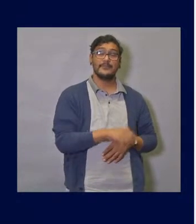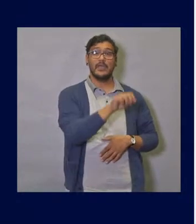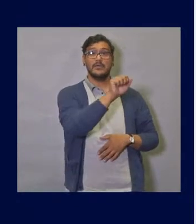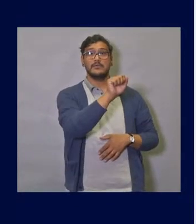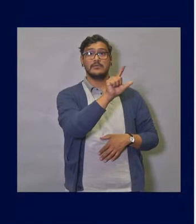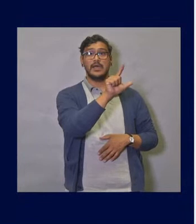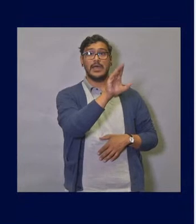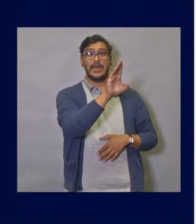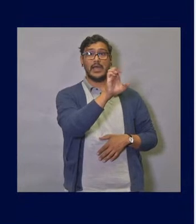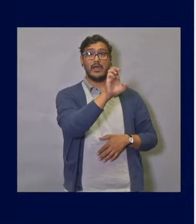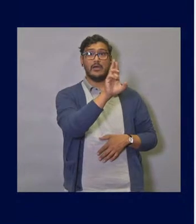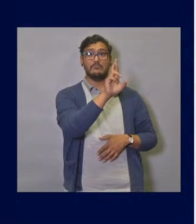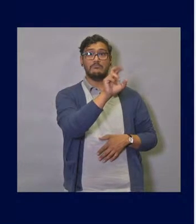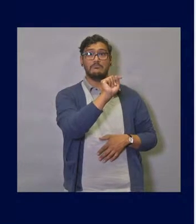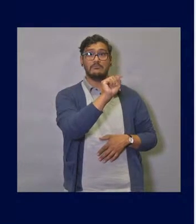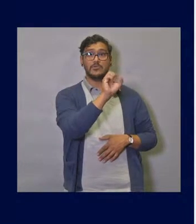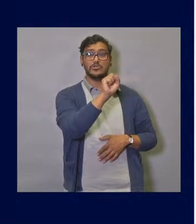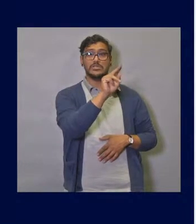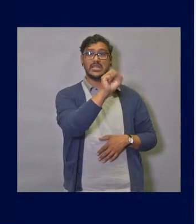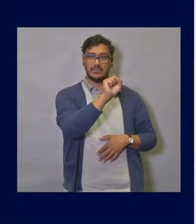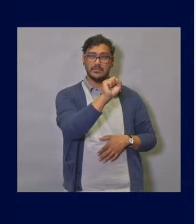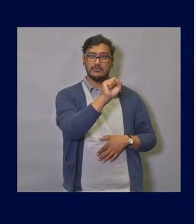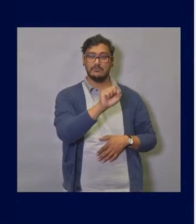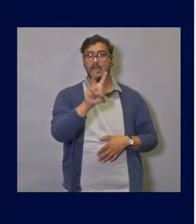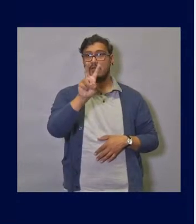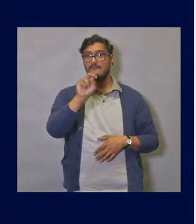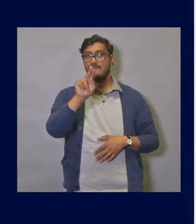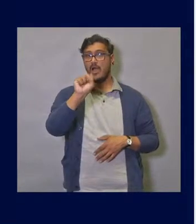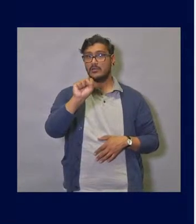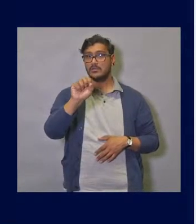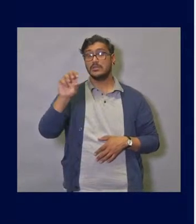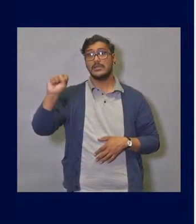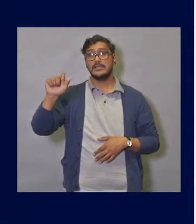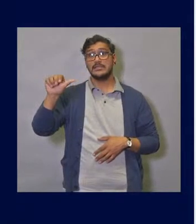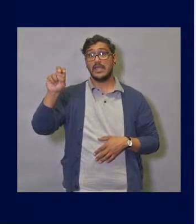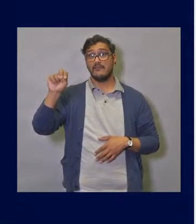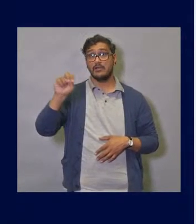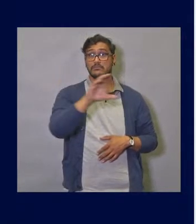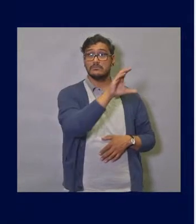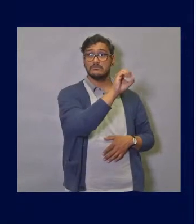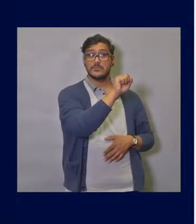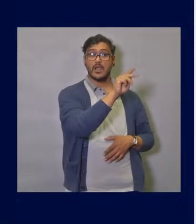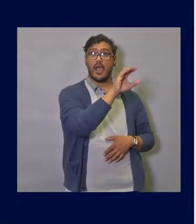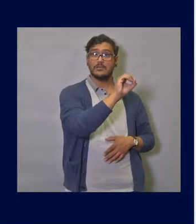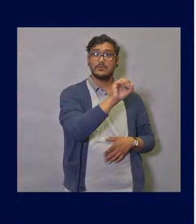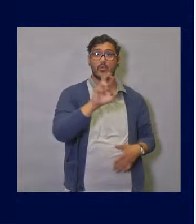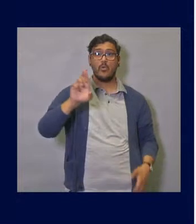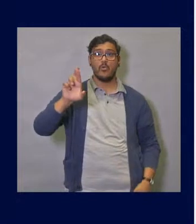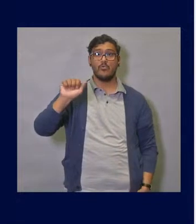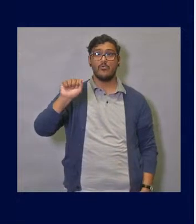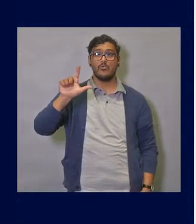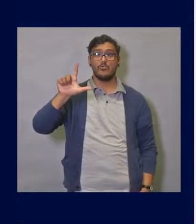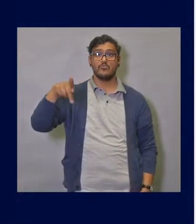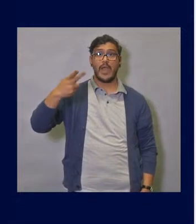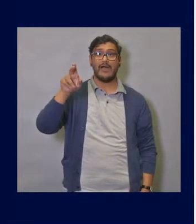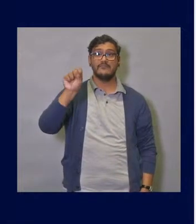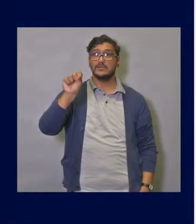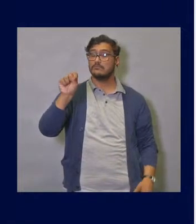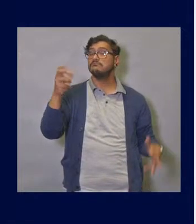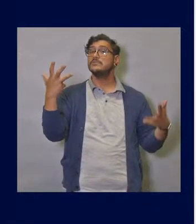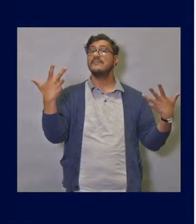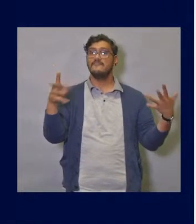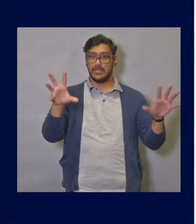this includes Vons, Pavilions, and Save-On, Costco, and Ralph's grocery store pharmacy chains have agreed to